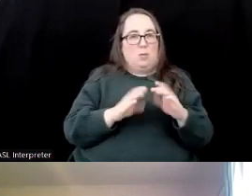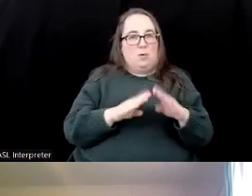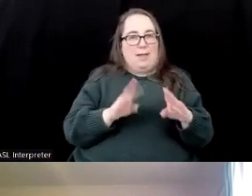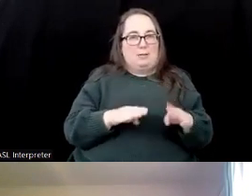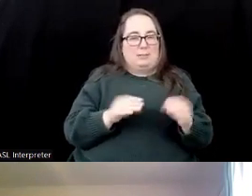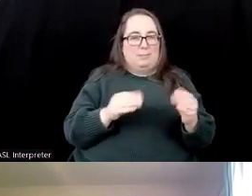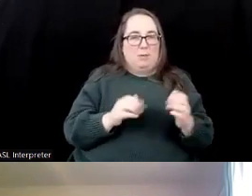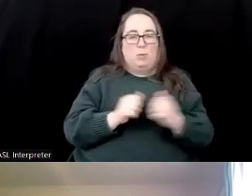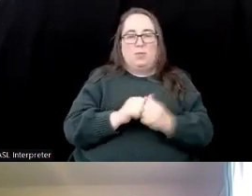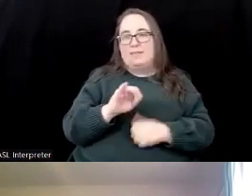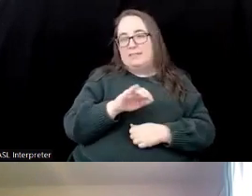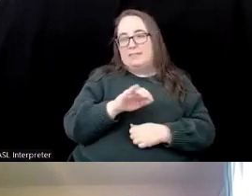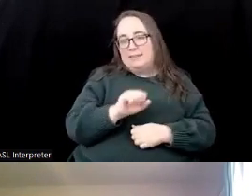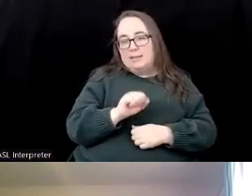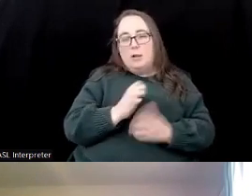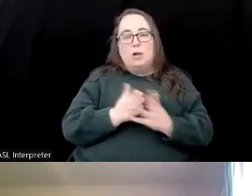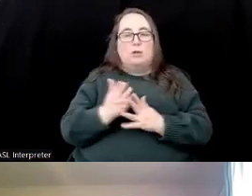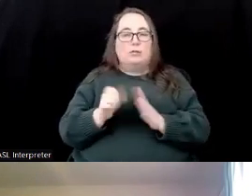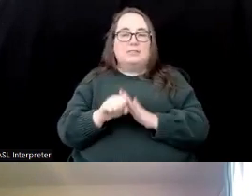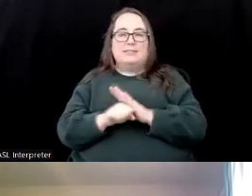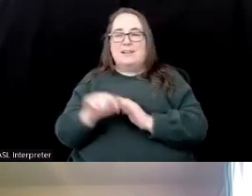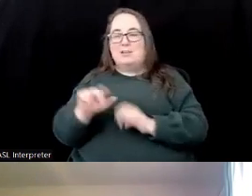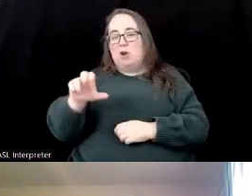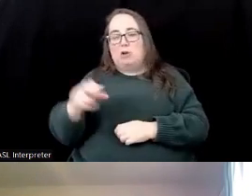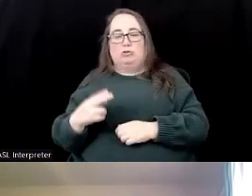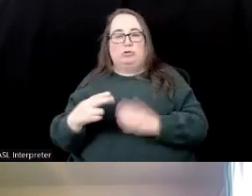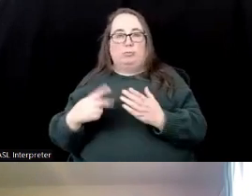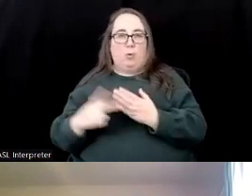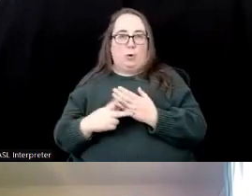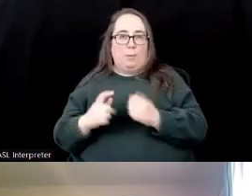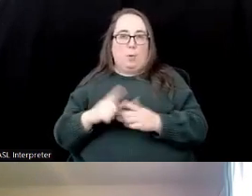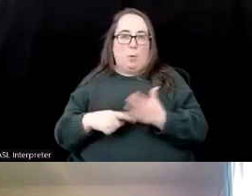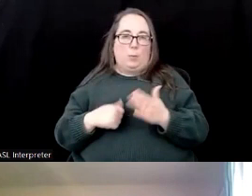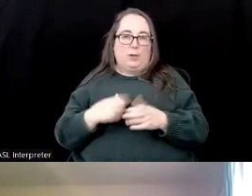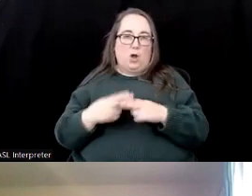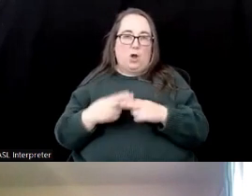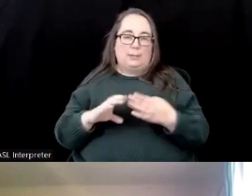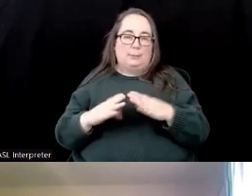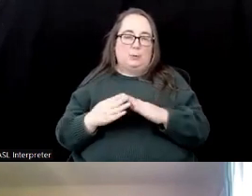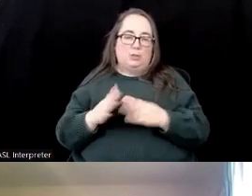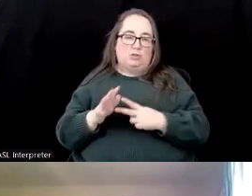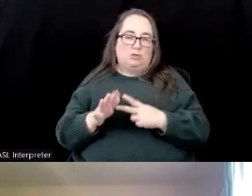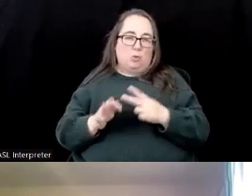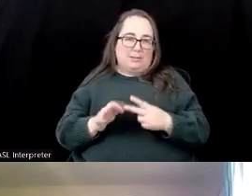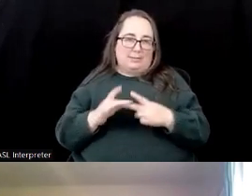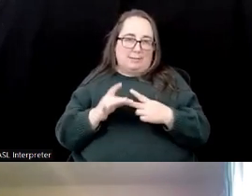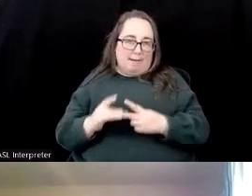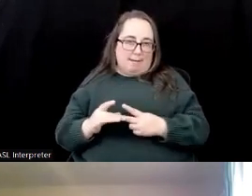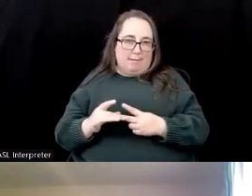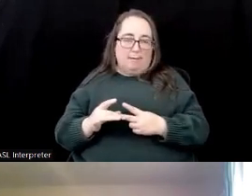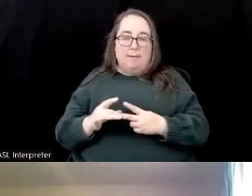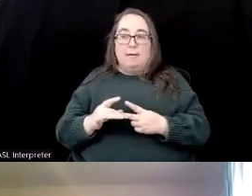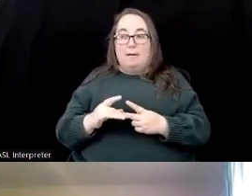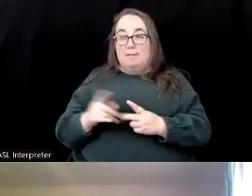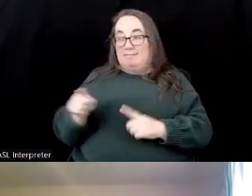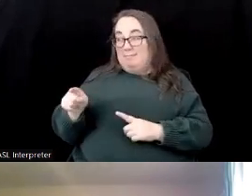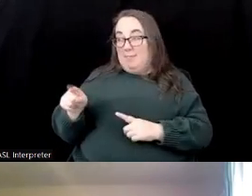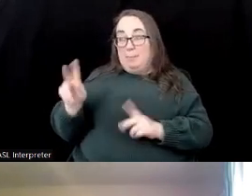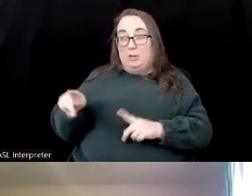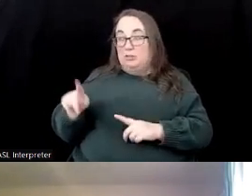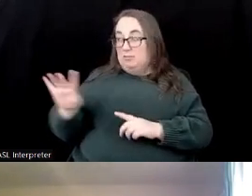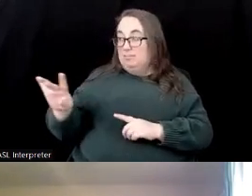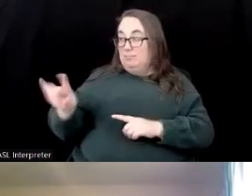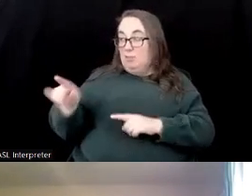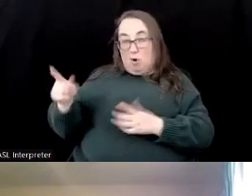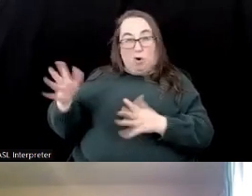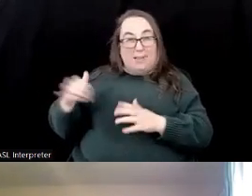through FCS or through our state GOSH program, or what we call a community choice guide, which is a person that's specifically dedicated and